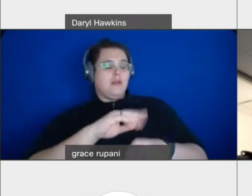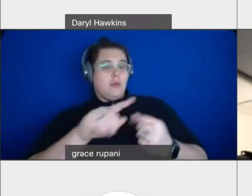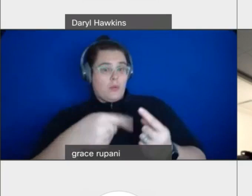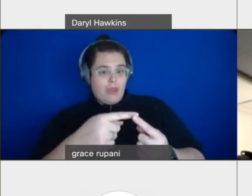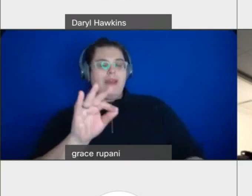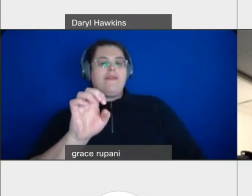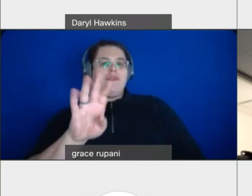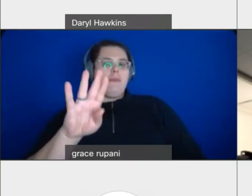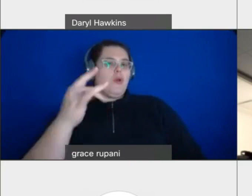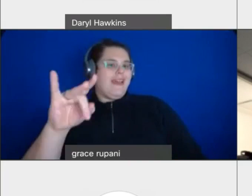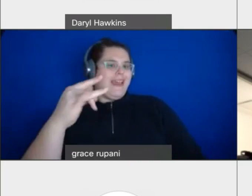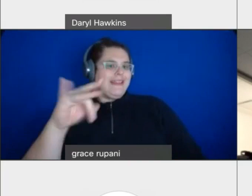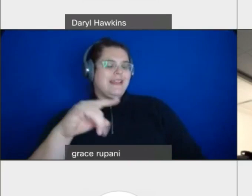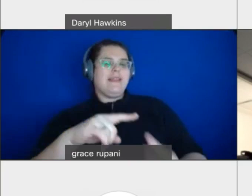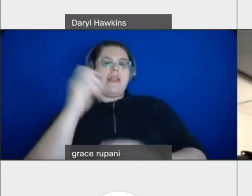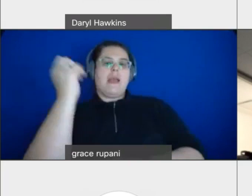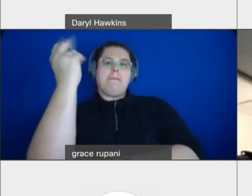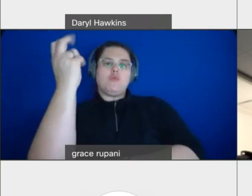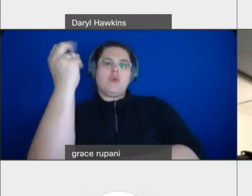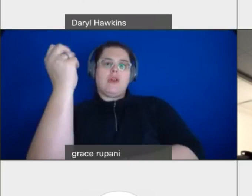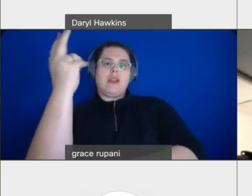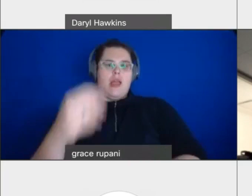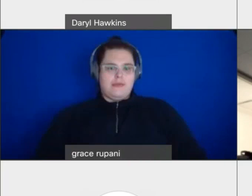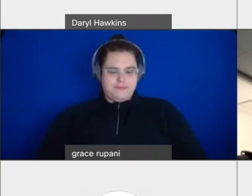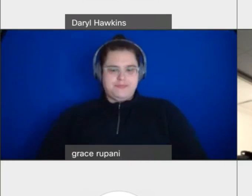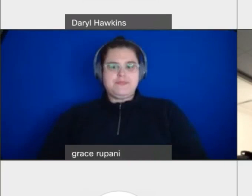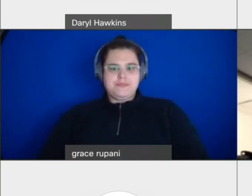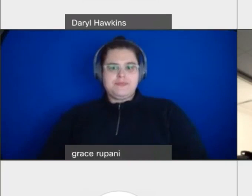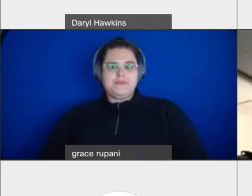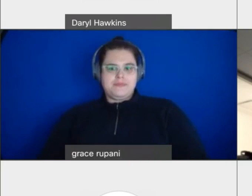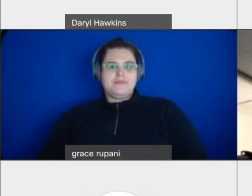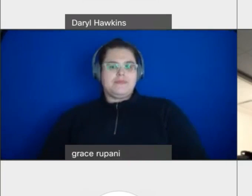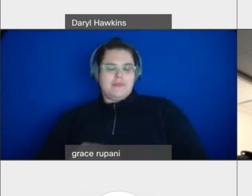at 12. So thank you, Crystal.